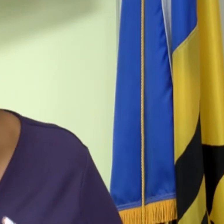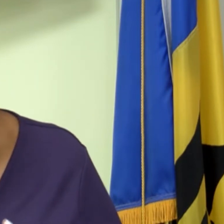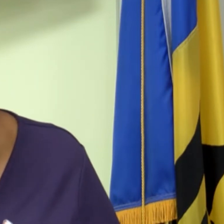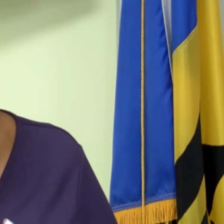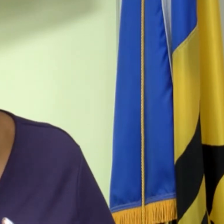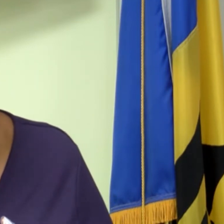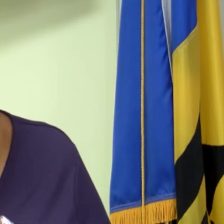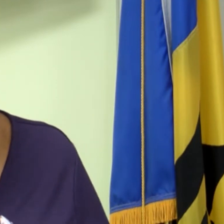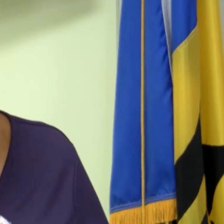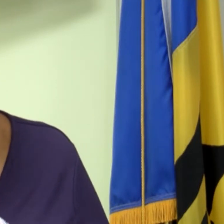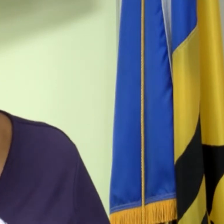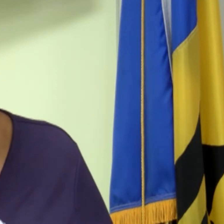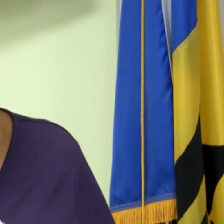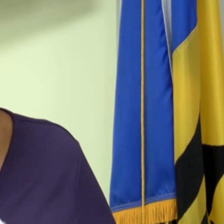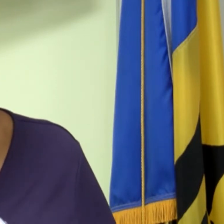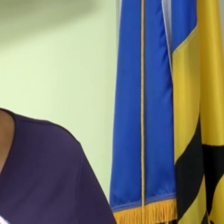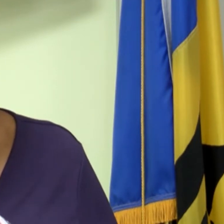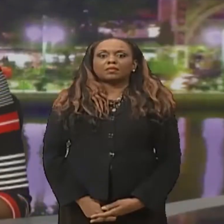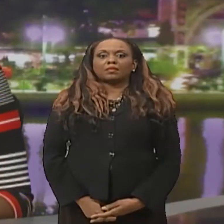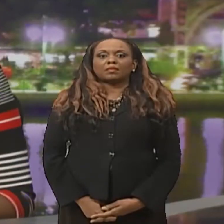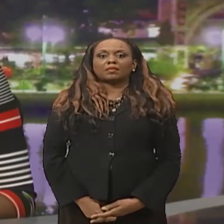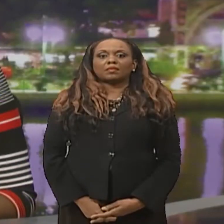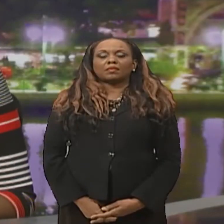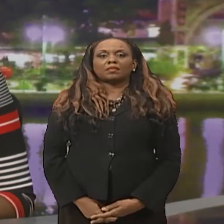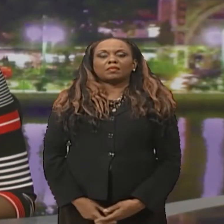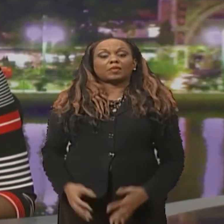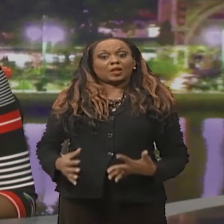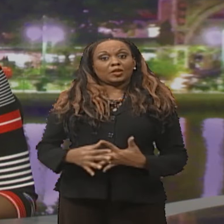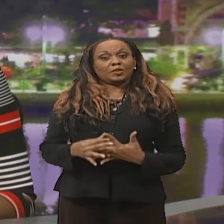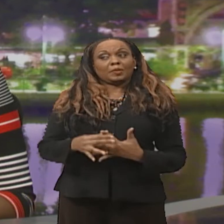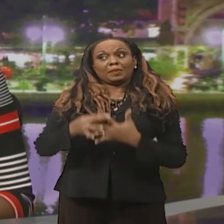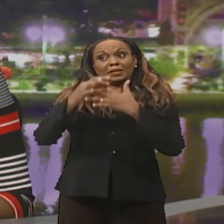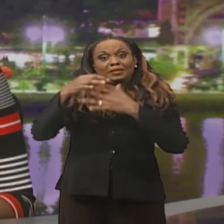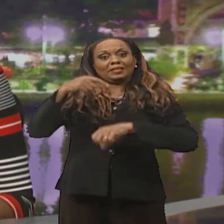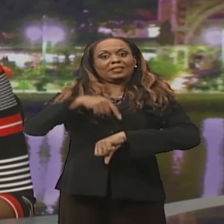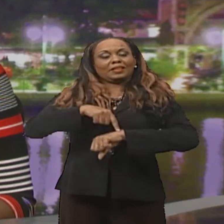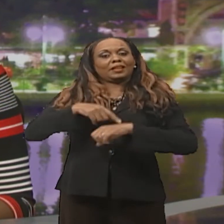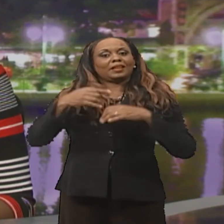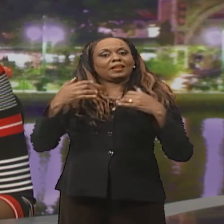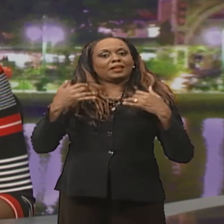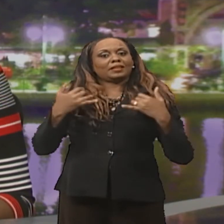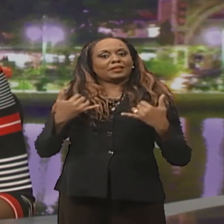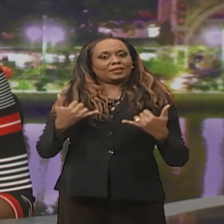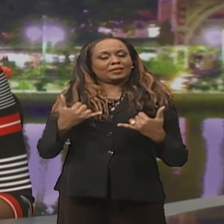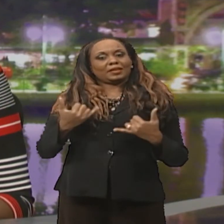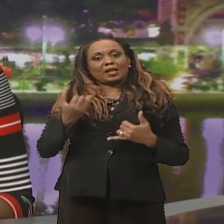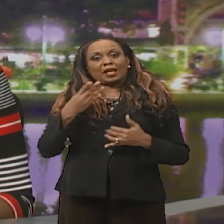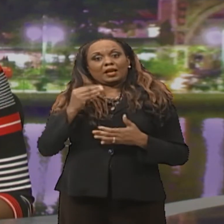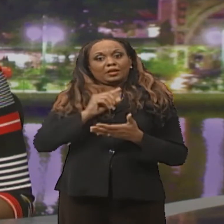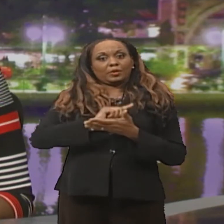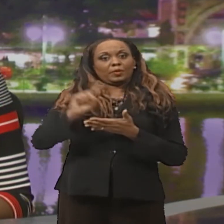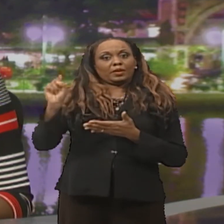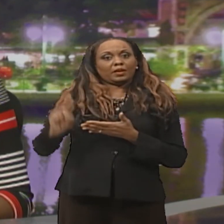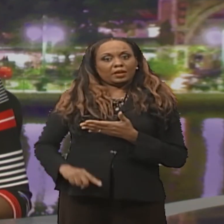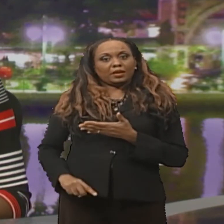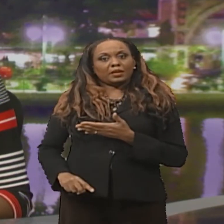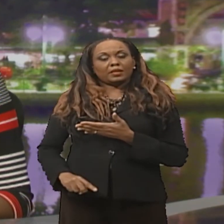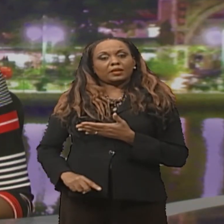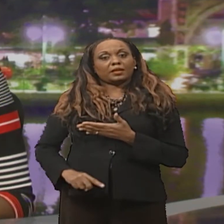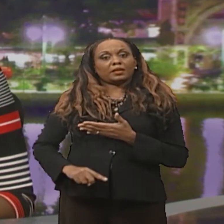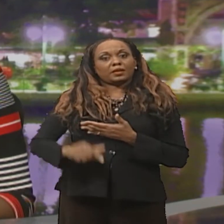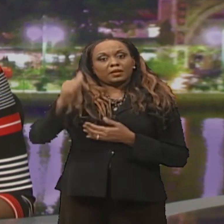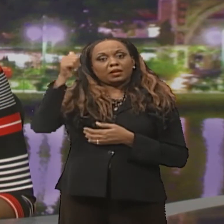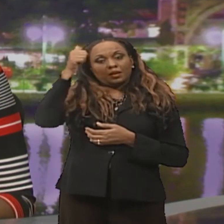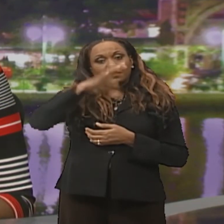the services at the hospital. Well, it was a special occasion this weekend when a true son of the soil